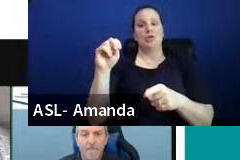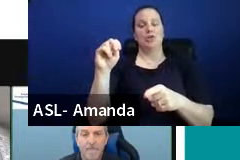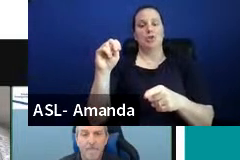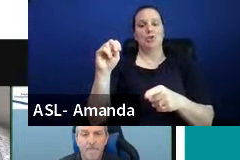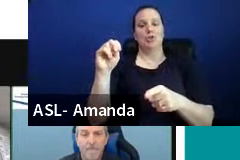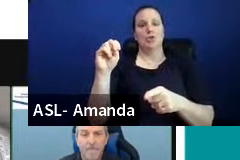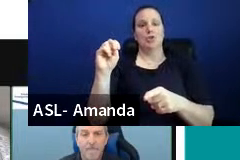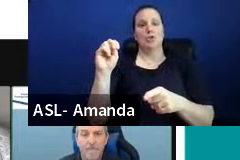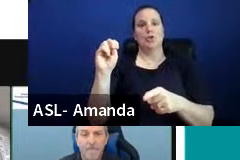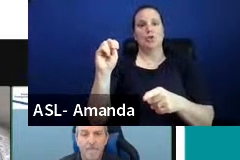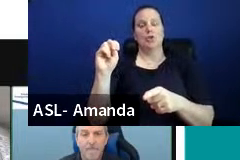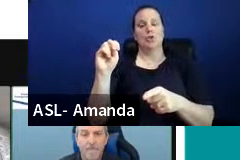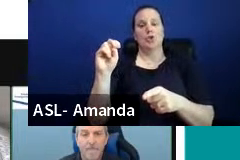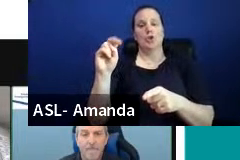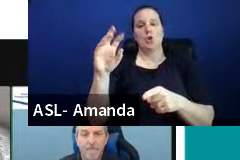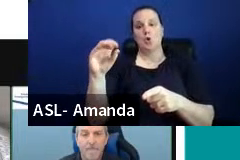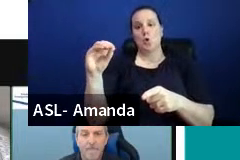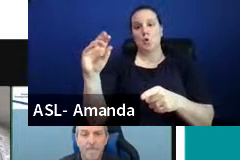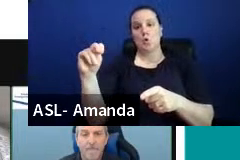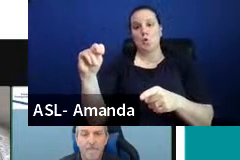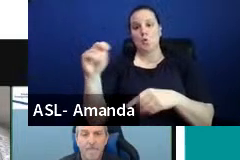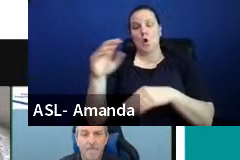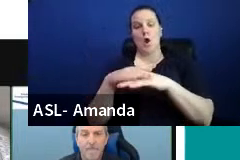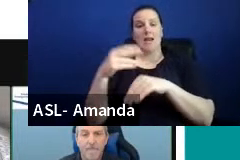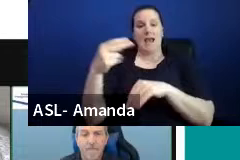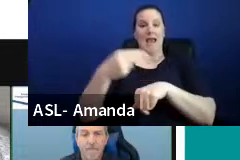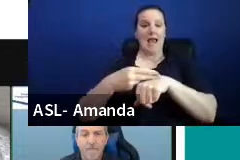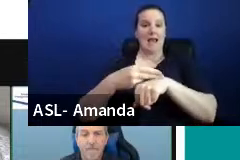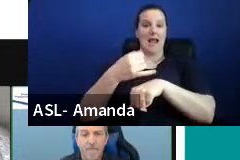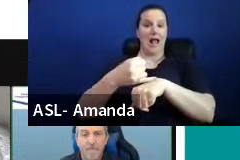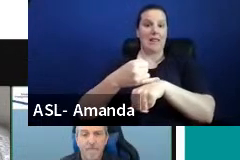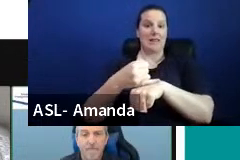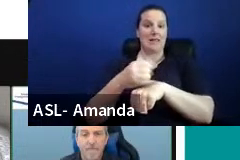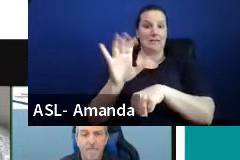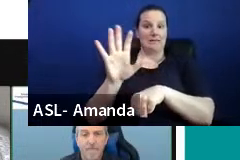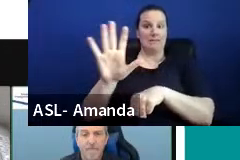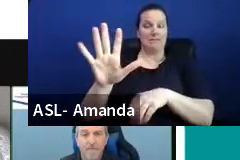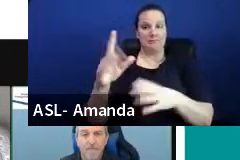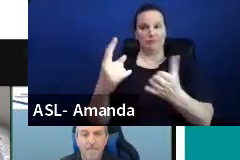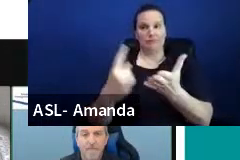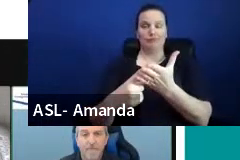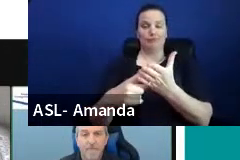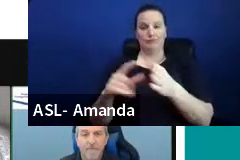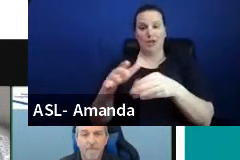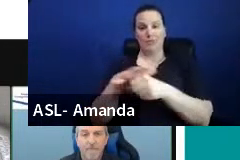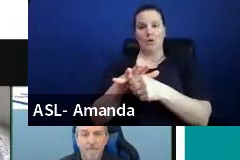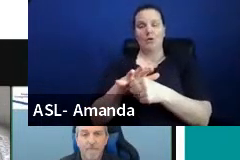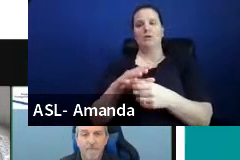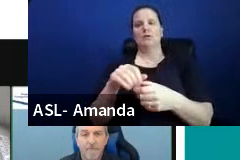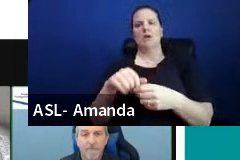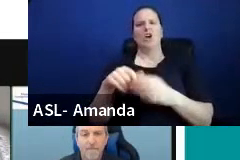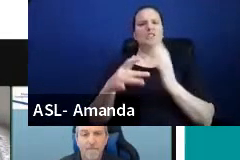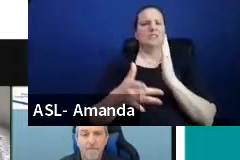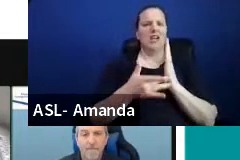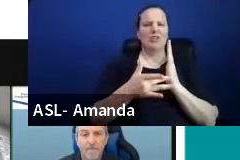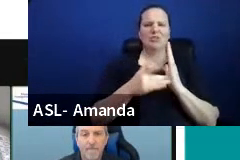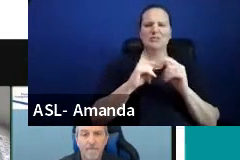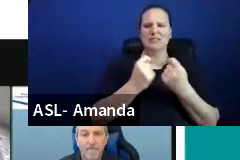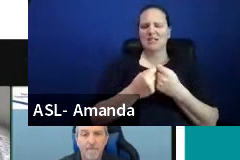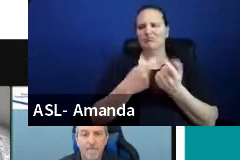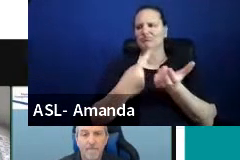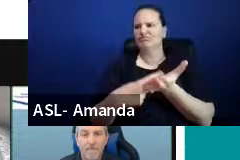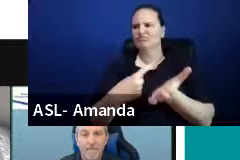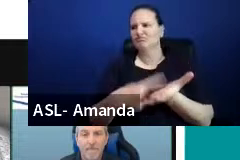the island itself. Had a great conversation. Our technical team did some presentations on where we are